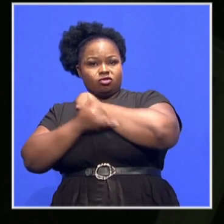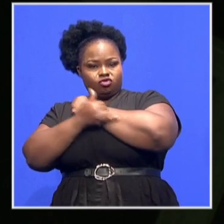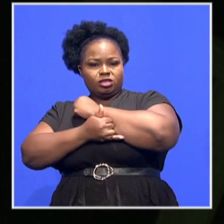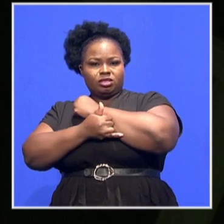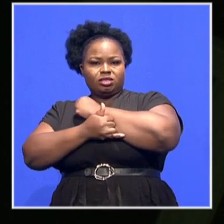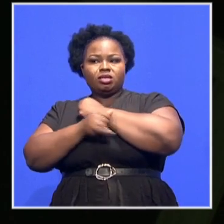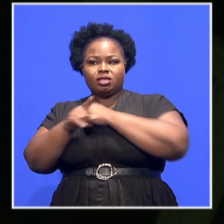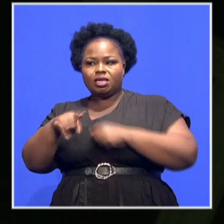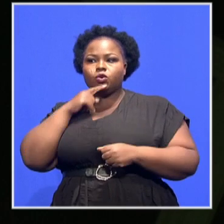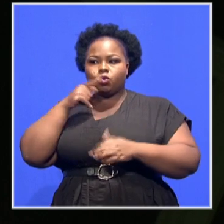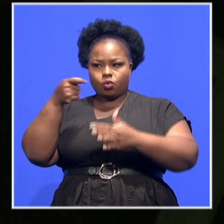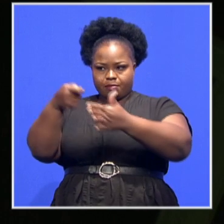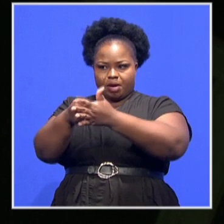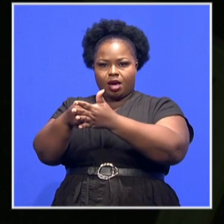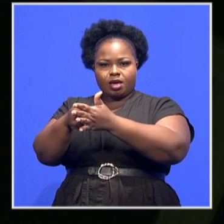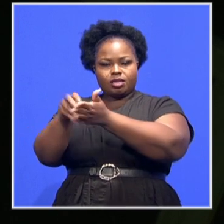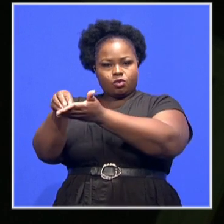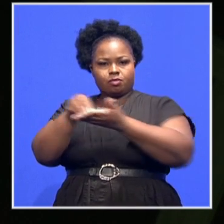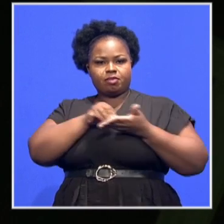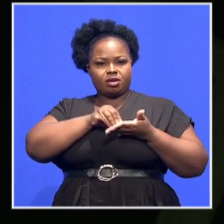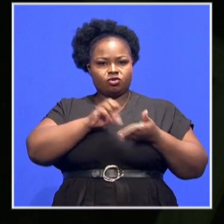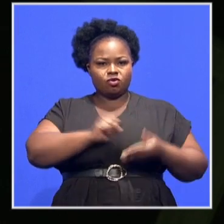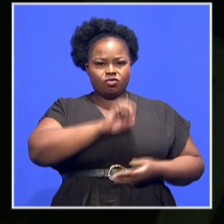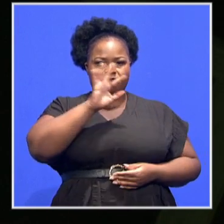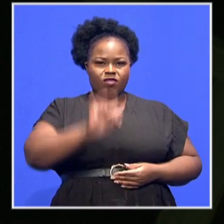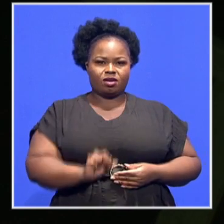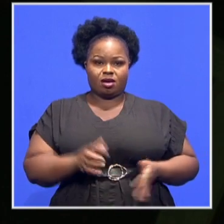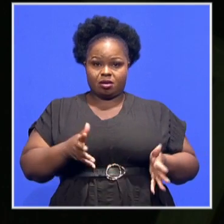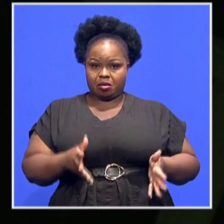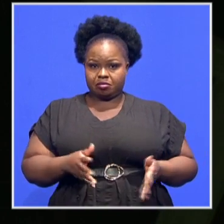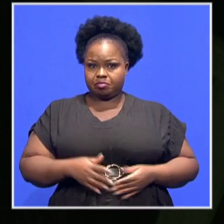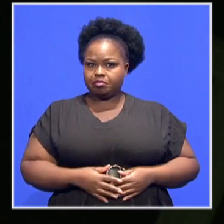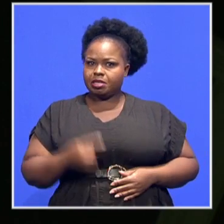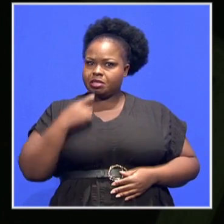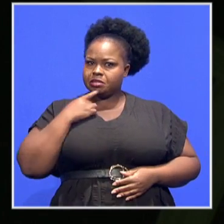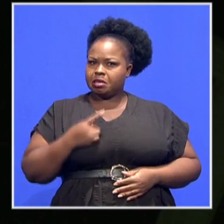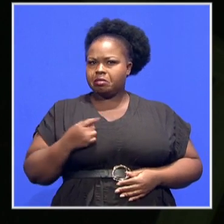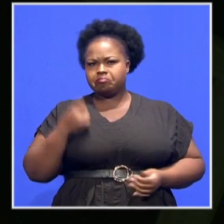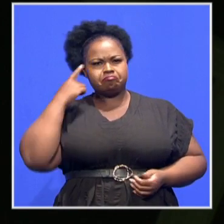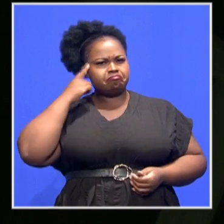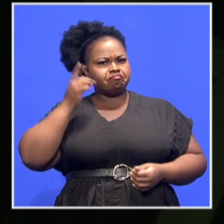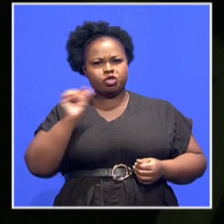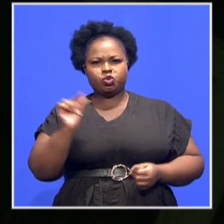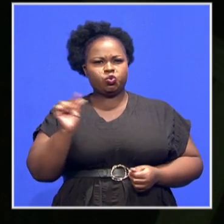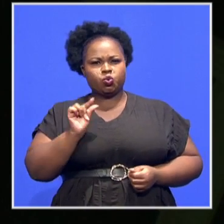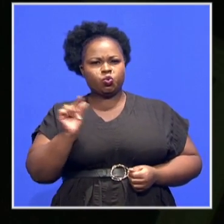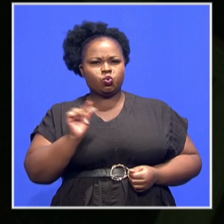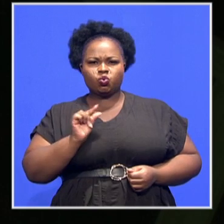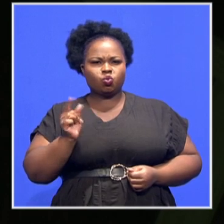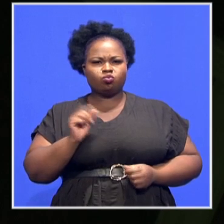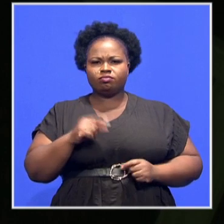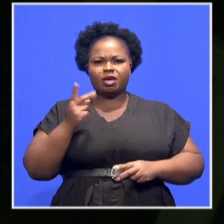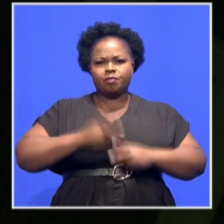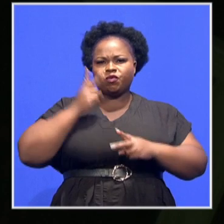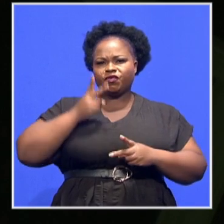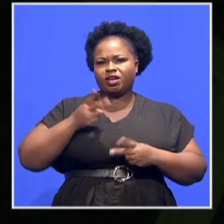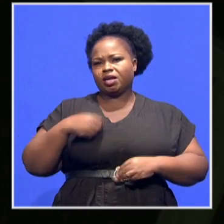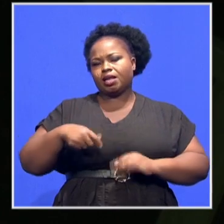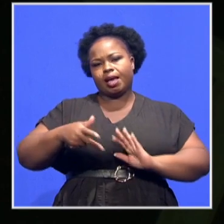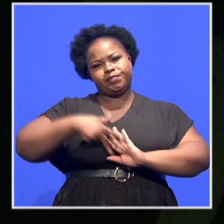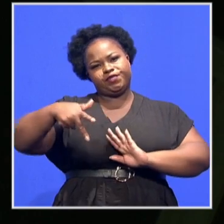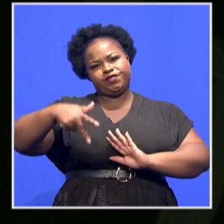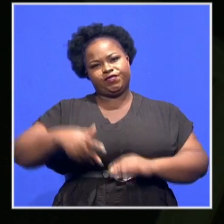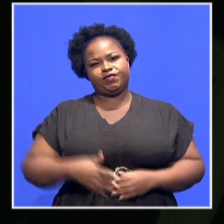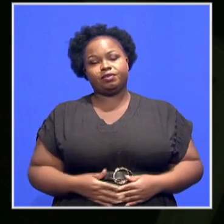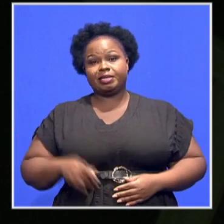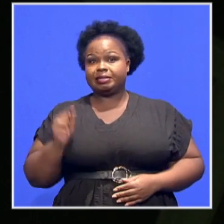underway. And in fact, they inform me that it's almost a done deal. It's going to happen soon. That is going